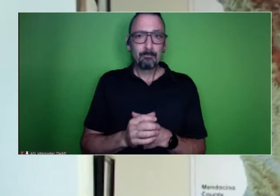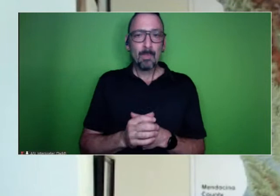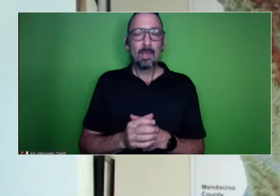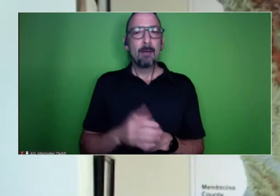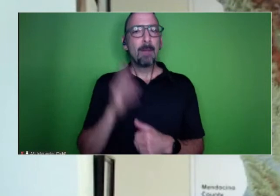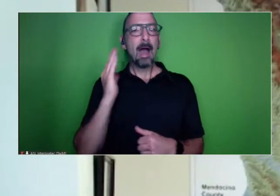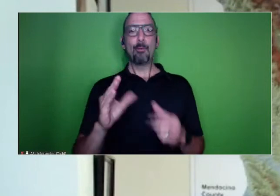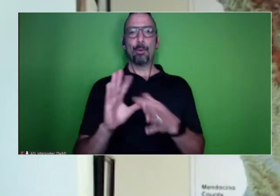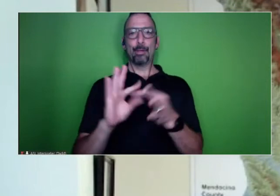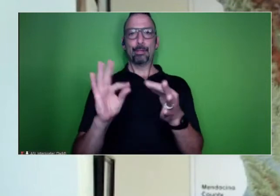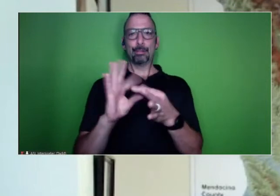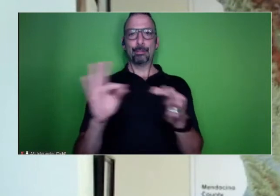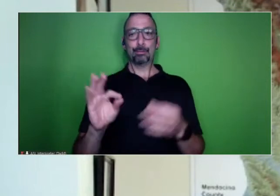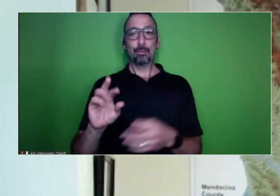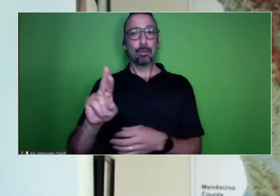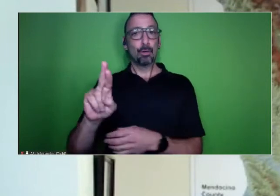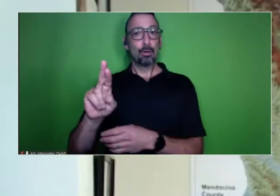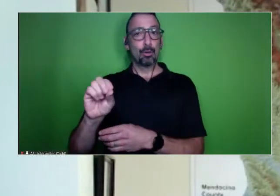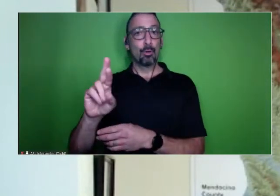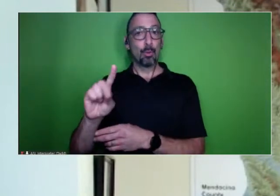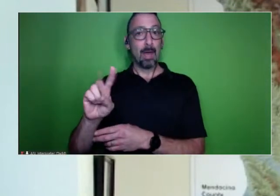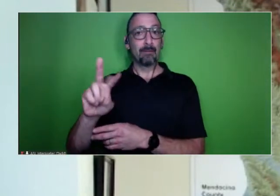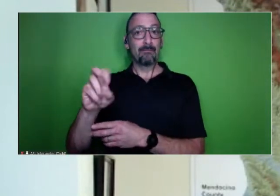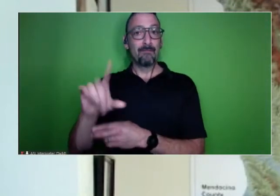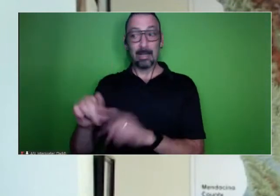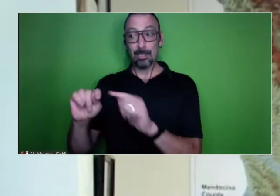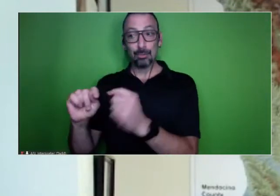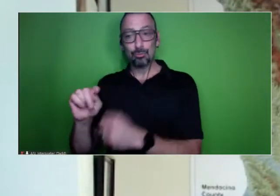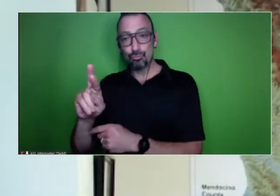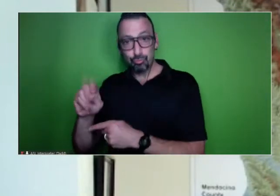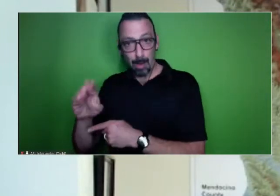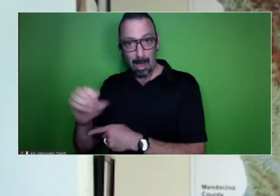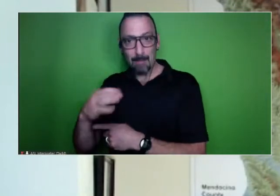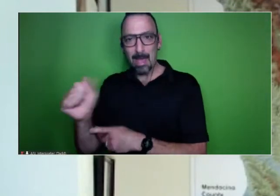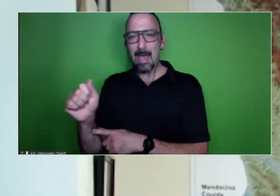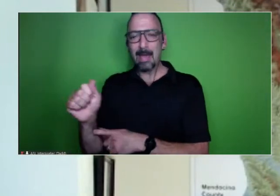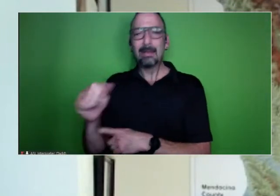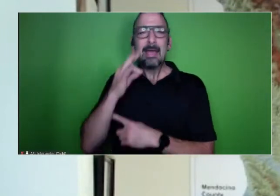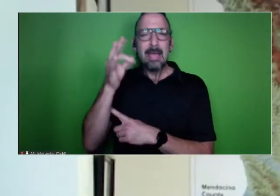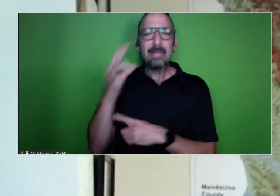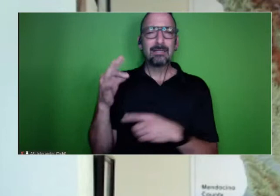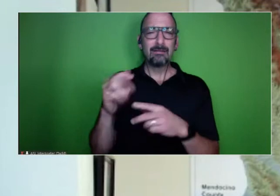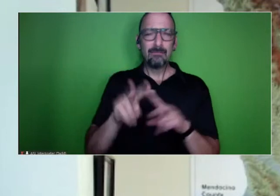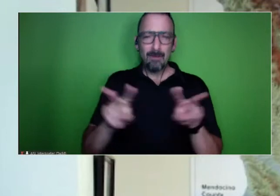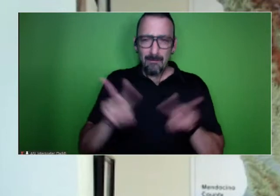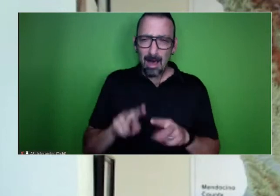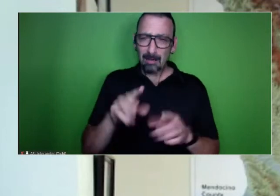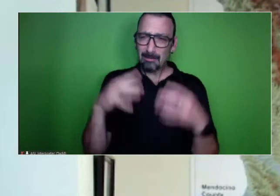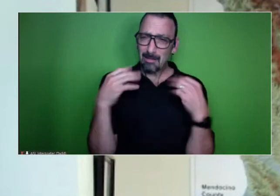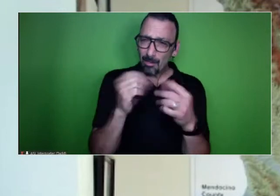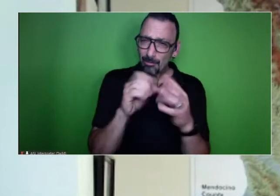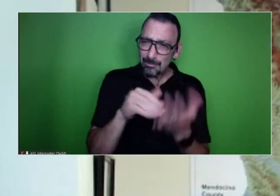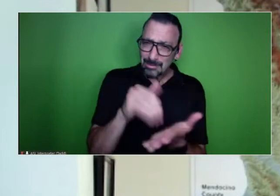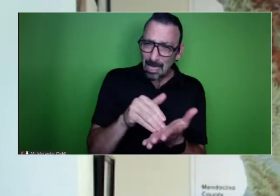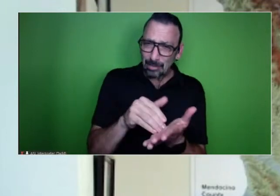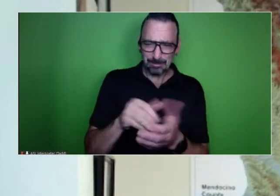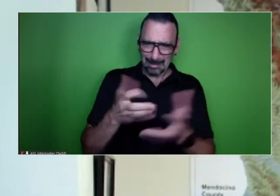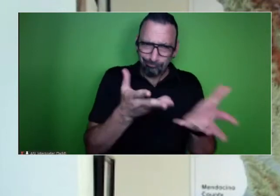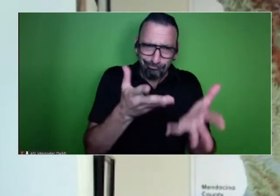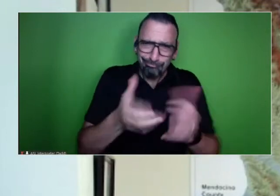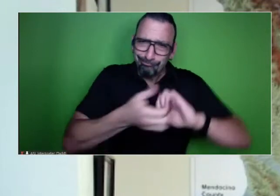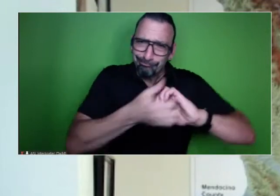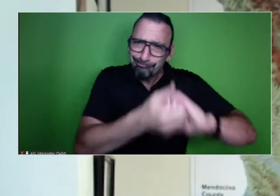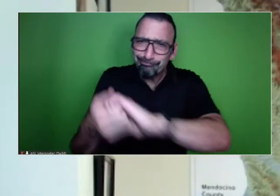that the Round Valley Tribes and Round Valley Indian Health Center have been tirelessly working with the whole community while testing